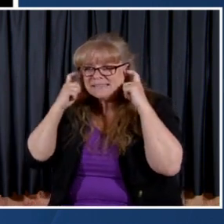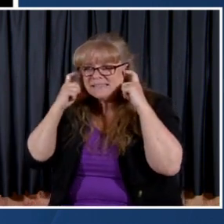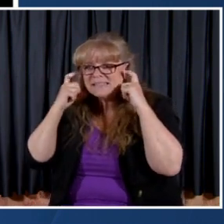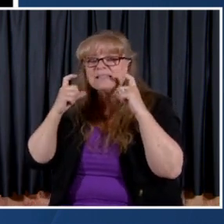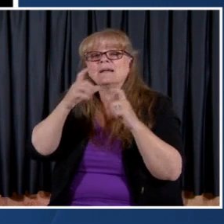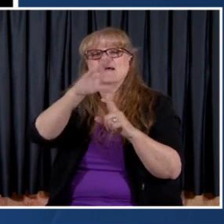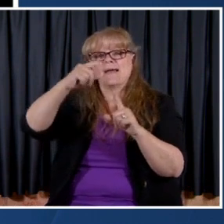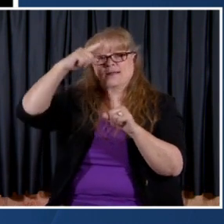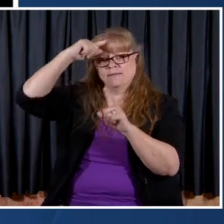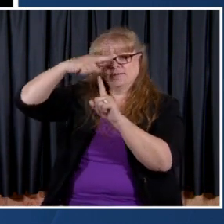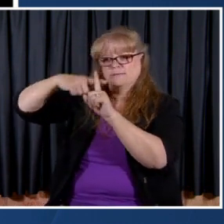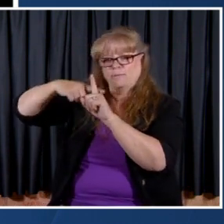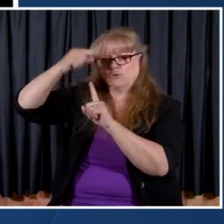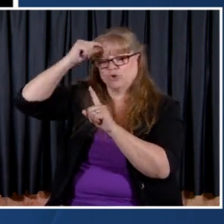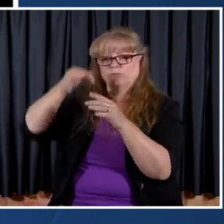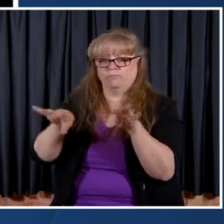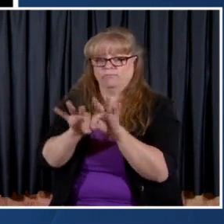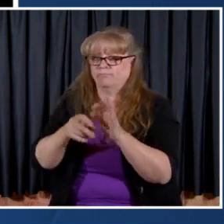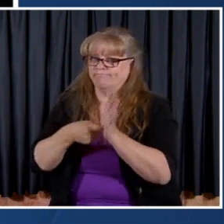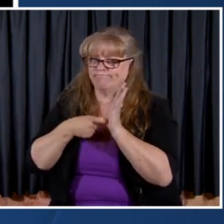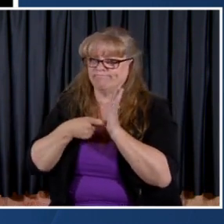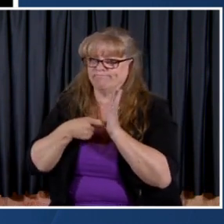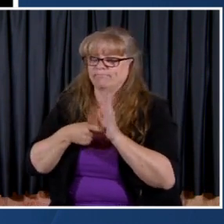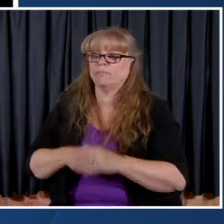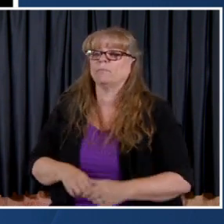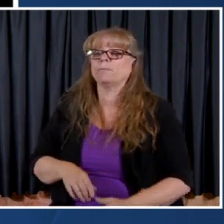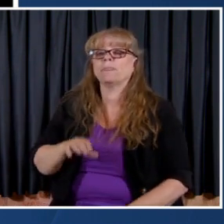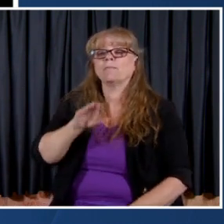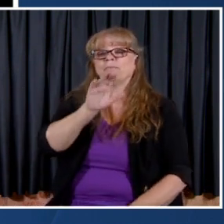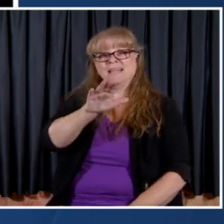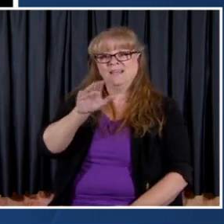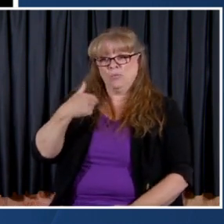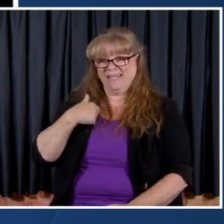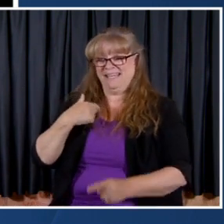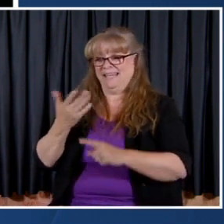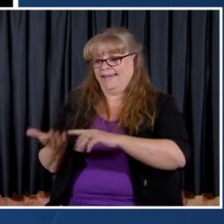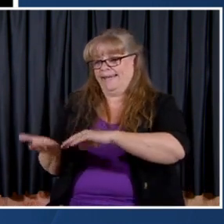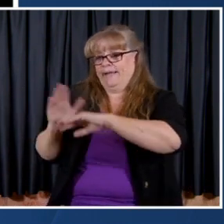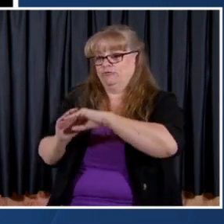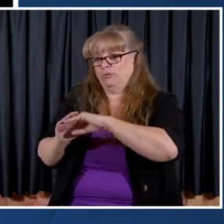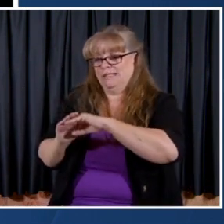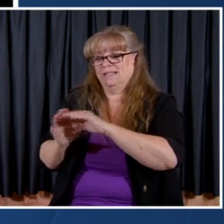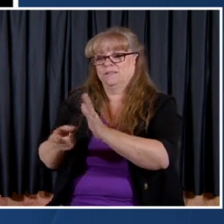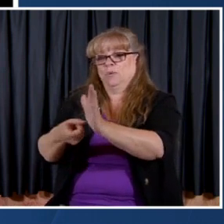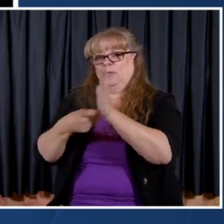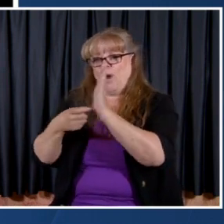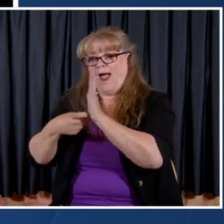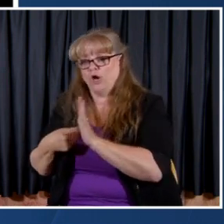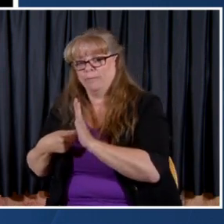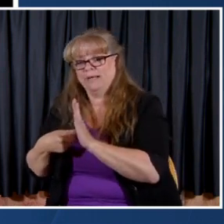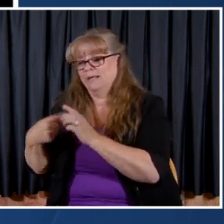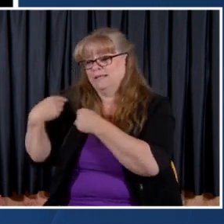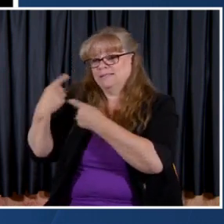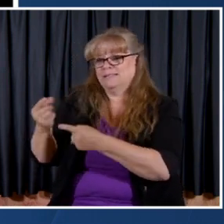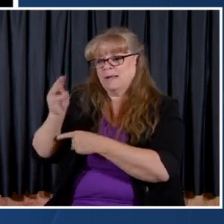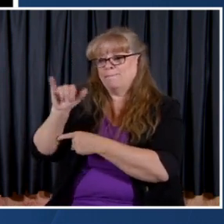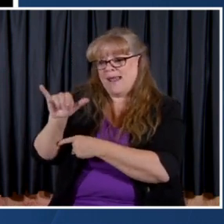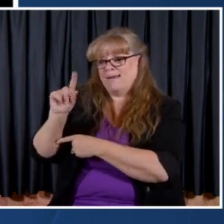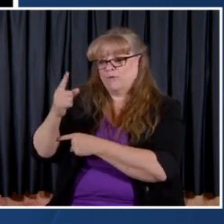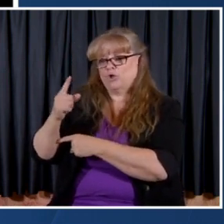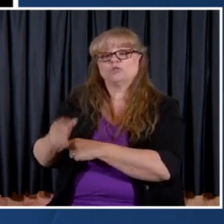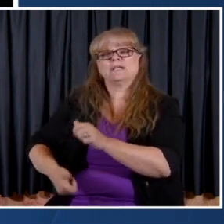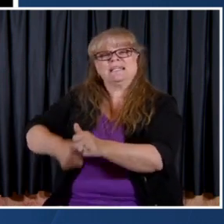week ago, every senior care facility had to submit to the state their plan for isolating anybody who has COVID-19, who